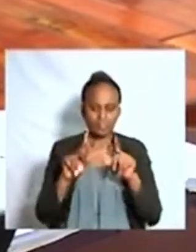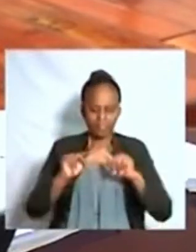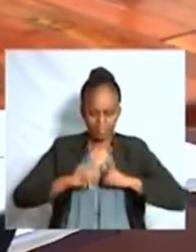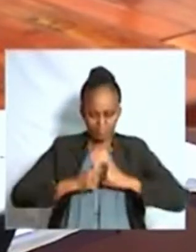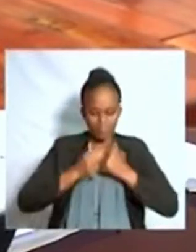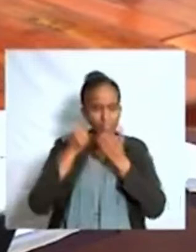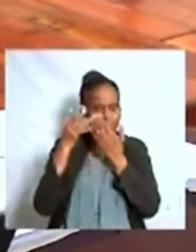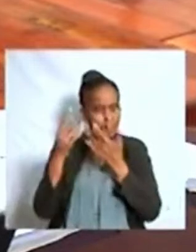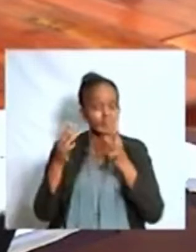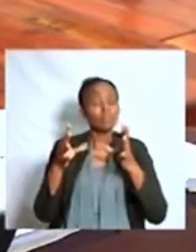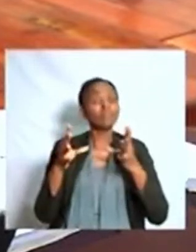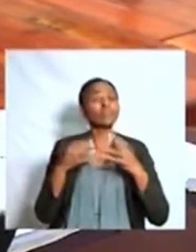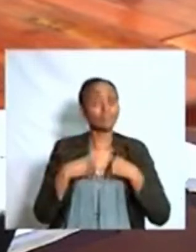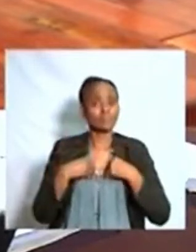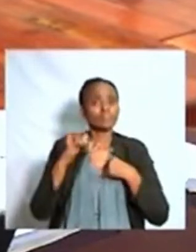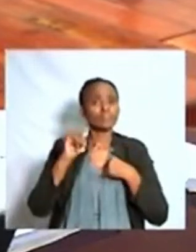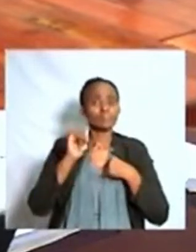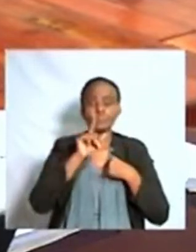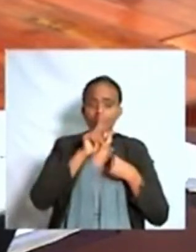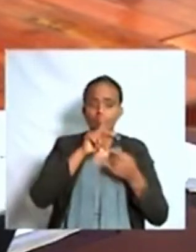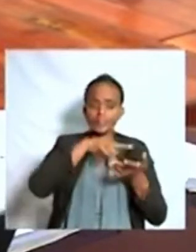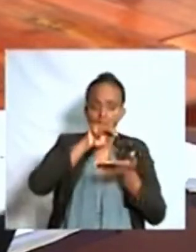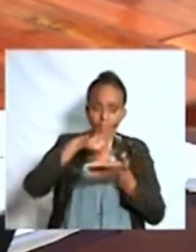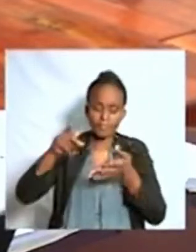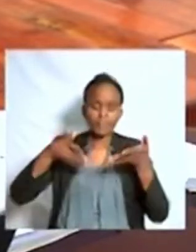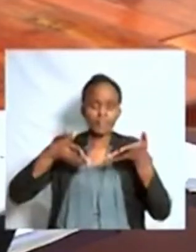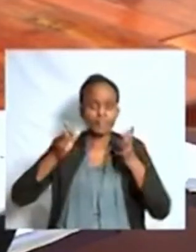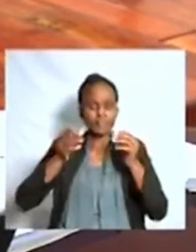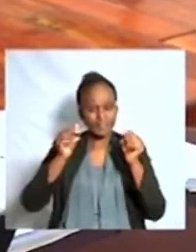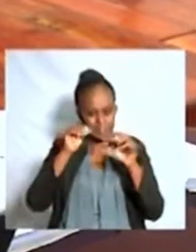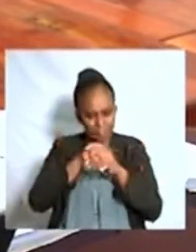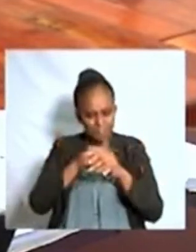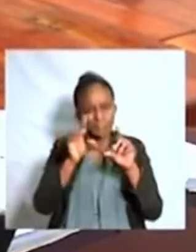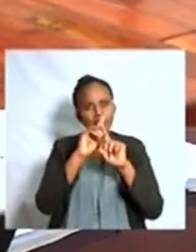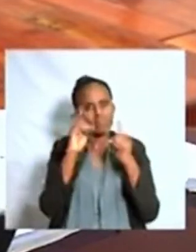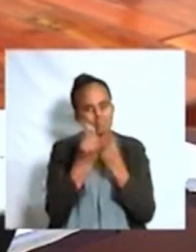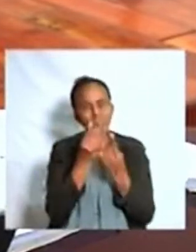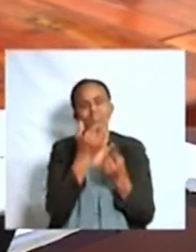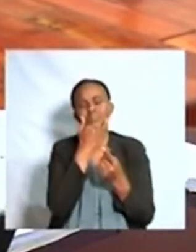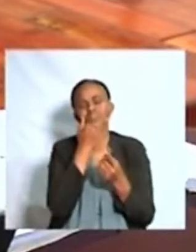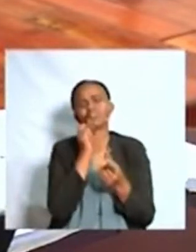admit that the payment of these allowances within the district was wrong.